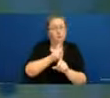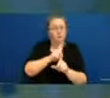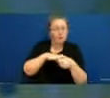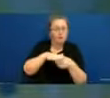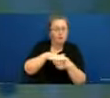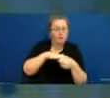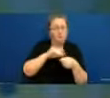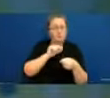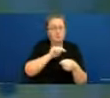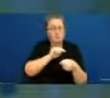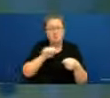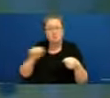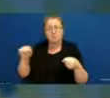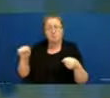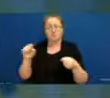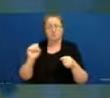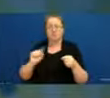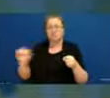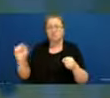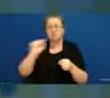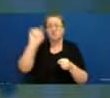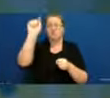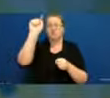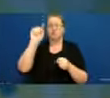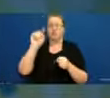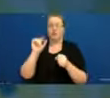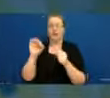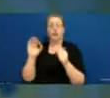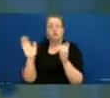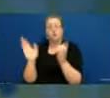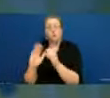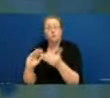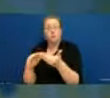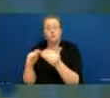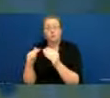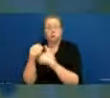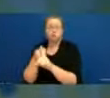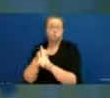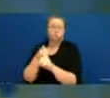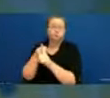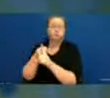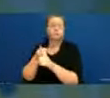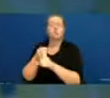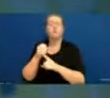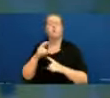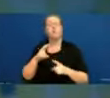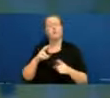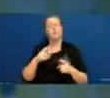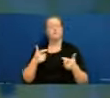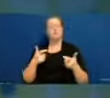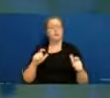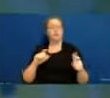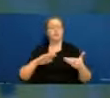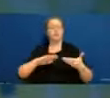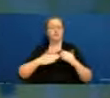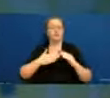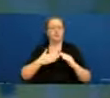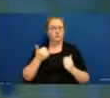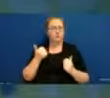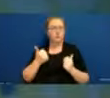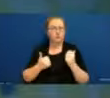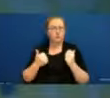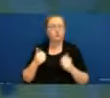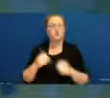the impact has been most across the province in a much smaller community and municipality